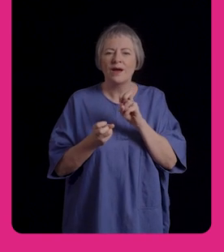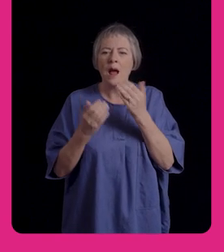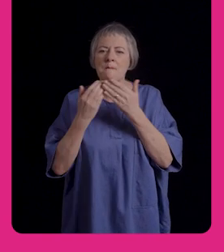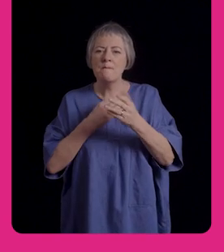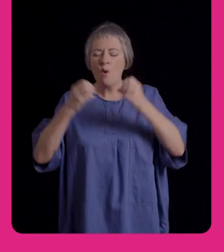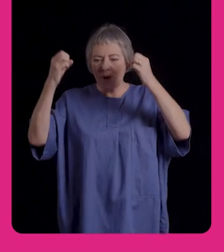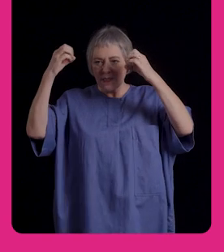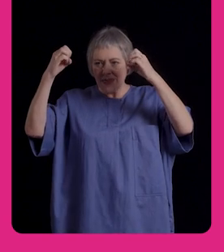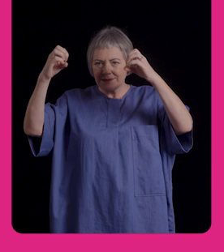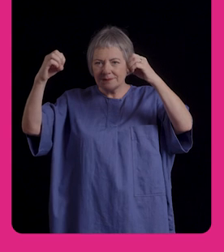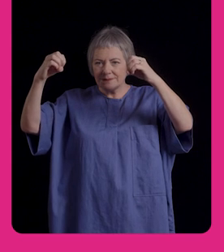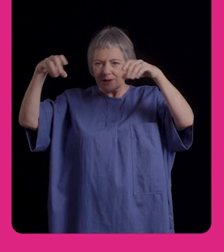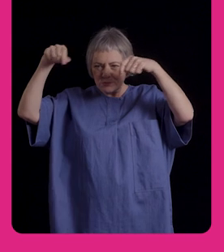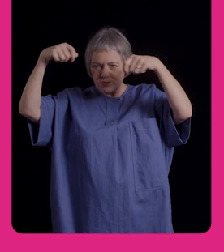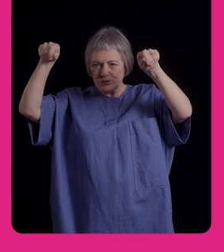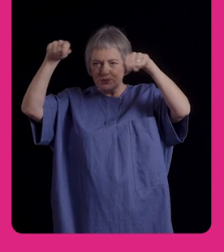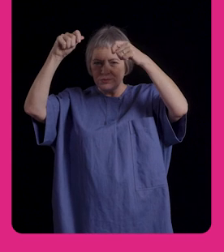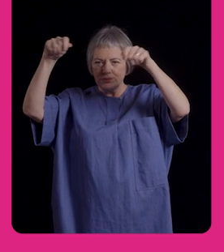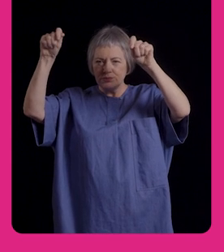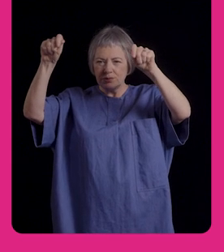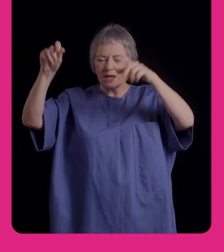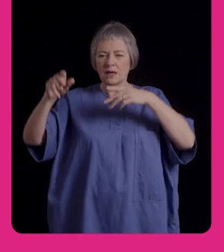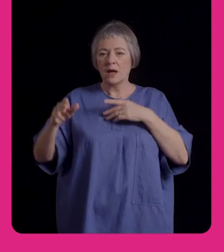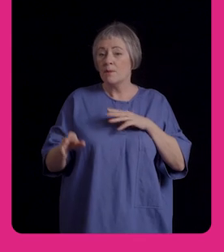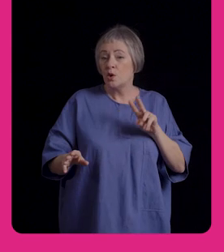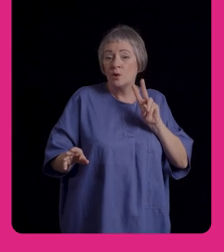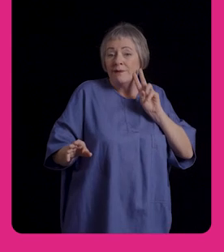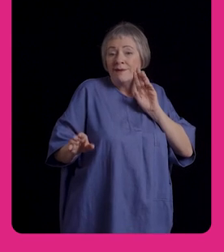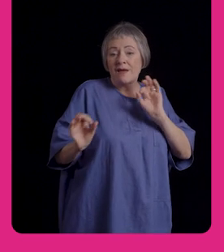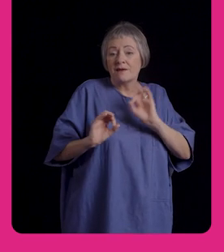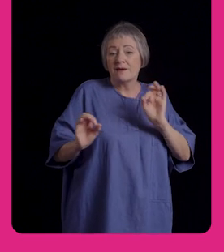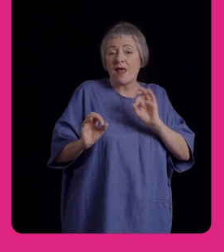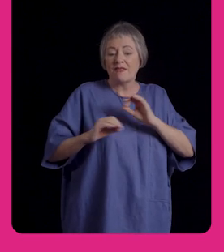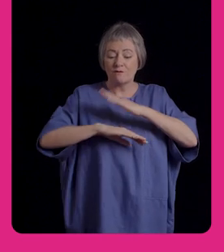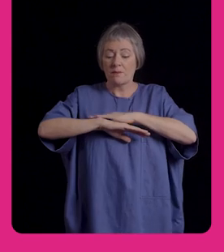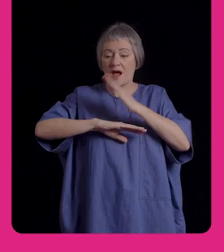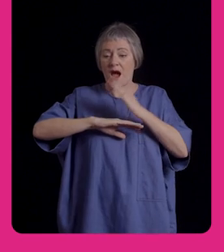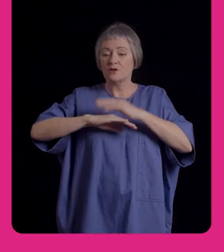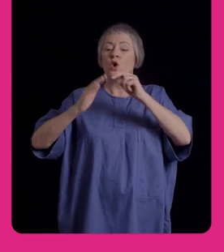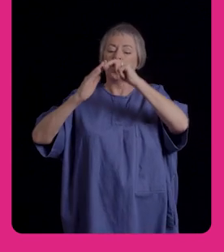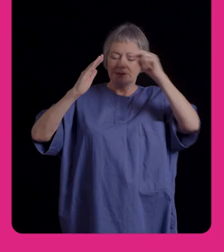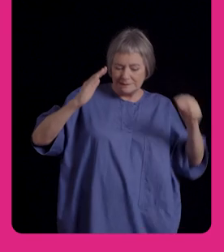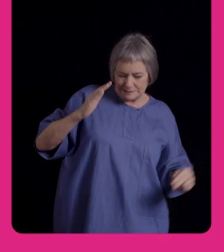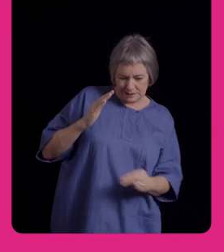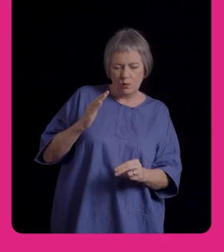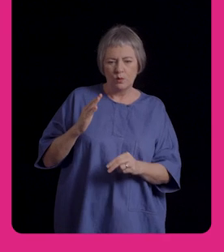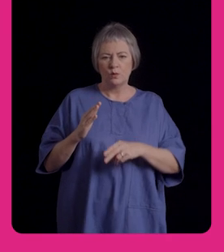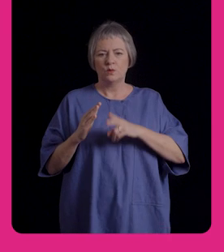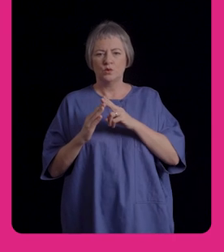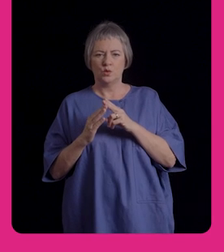more like lights, more lanterns up that way. And you also don't hear anything from the hatch that goes further down